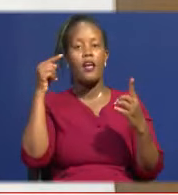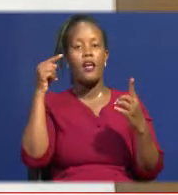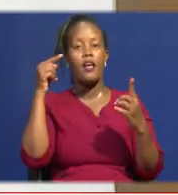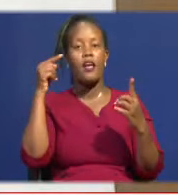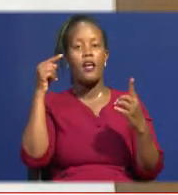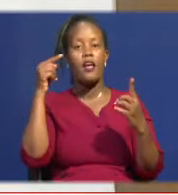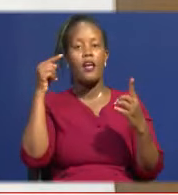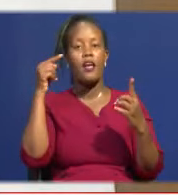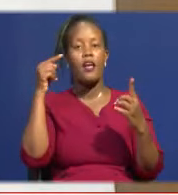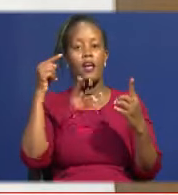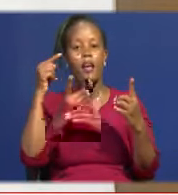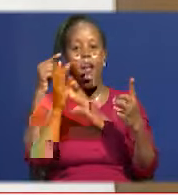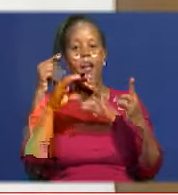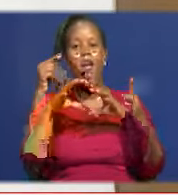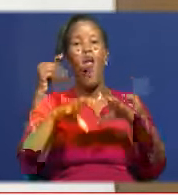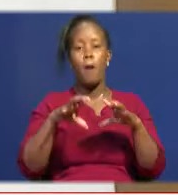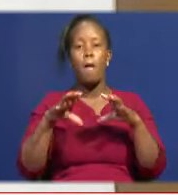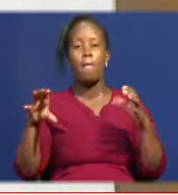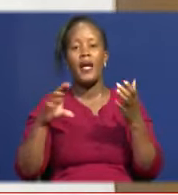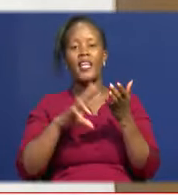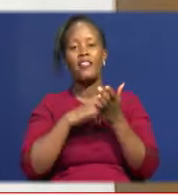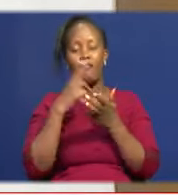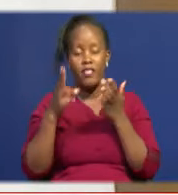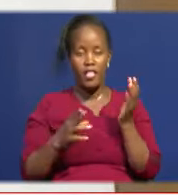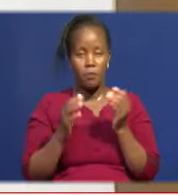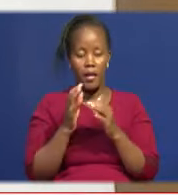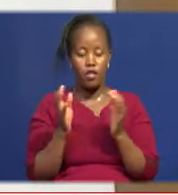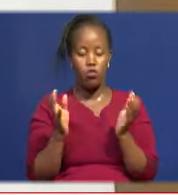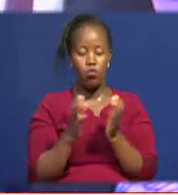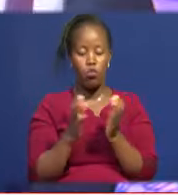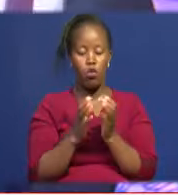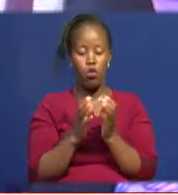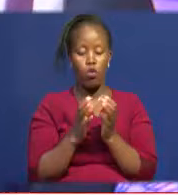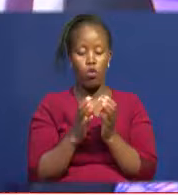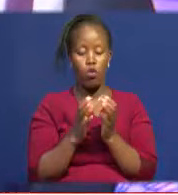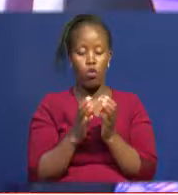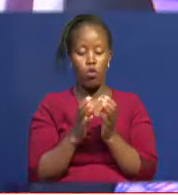in by MSMEs in the country.